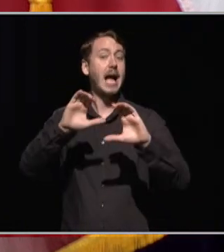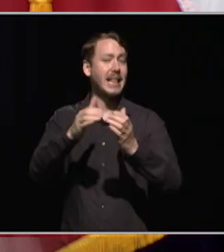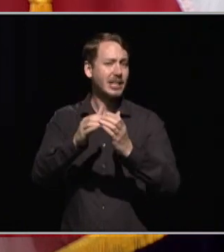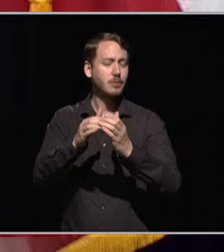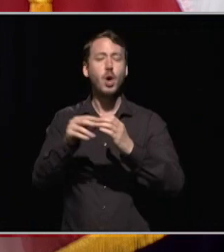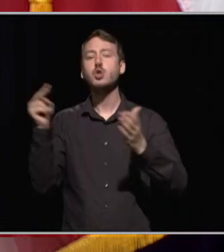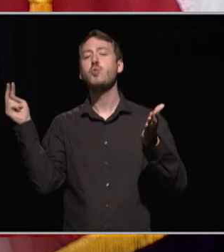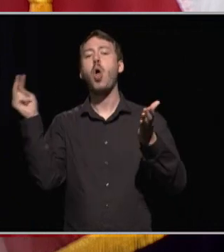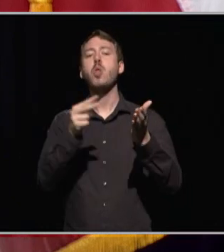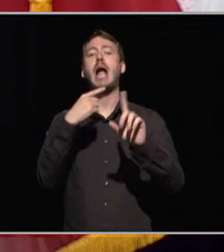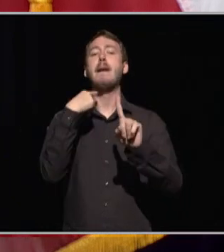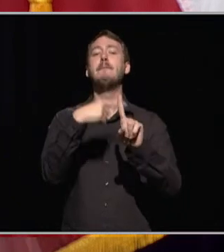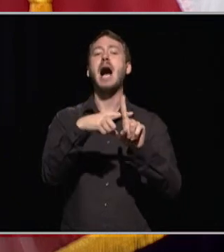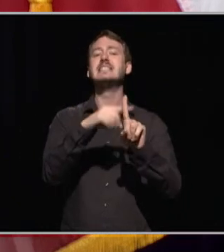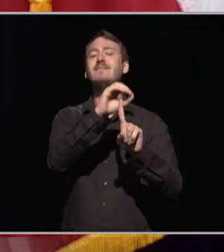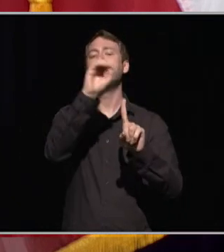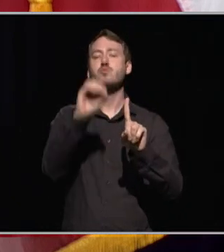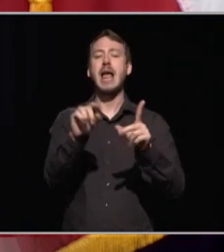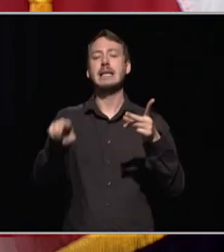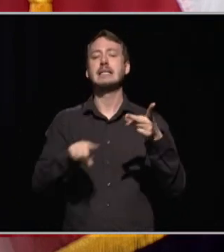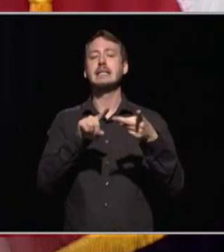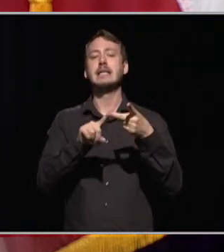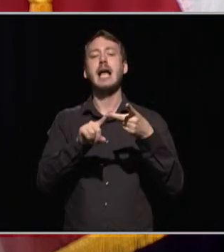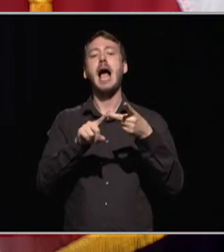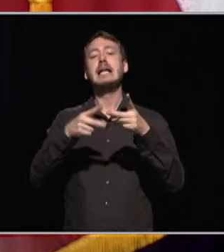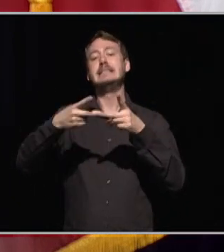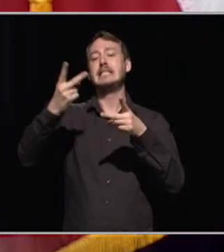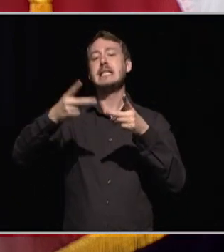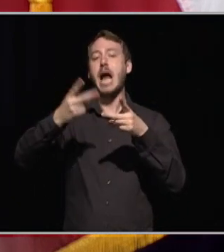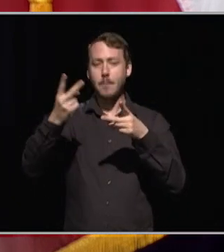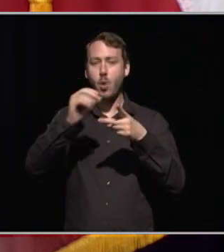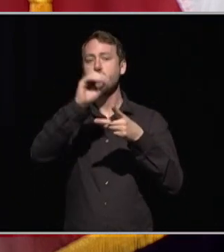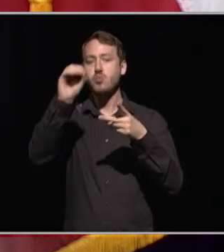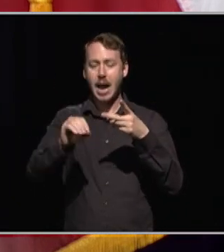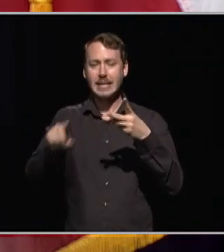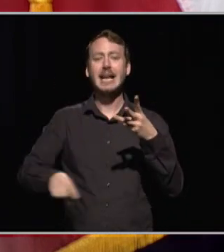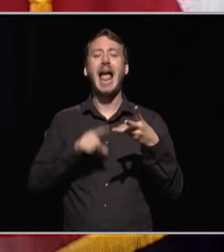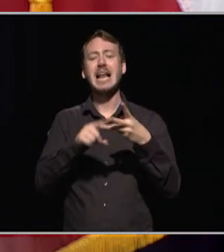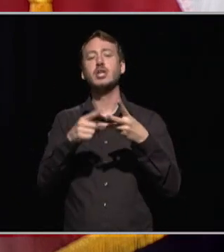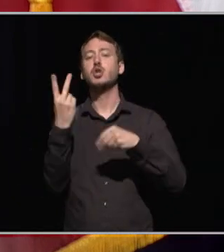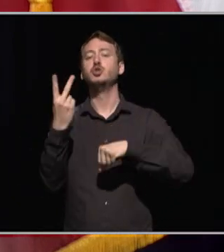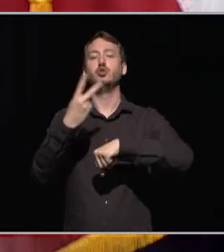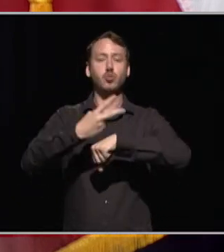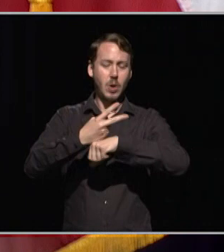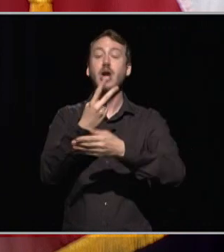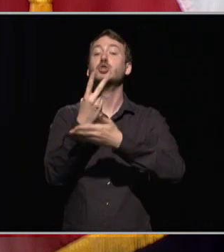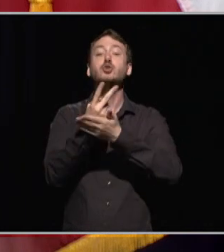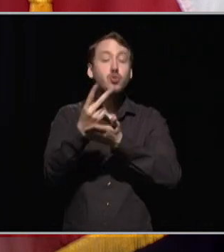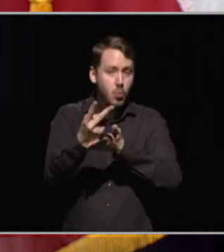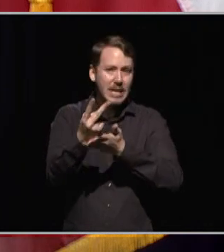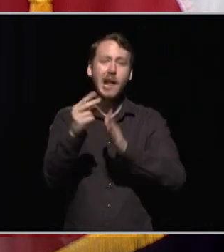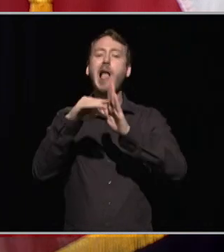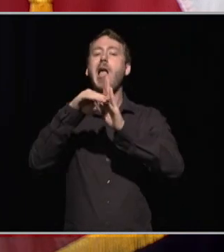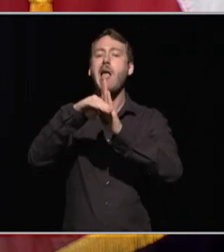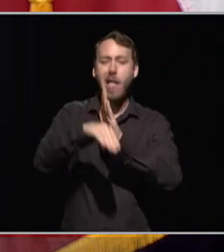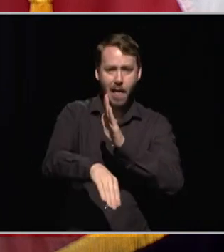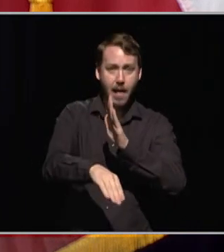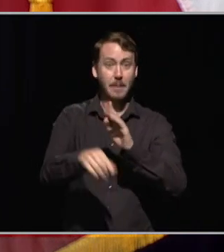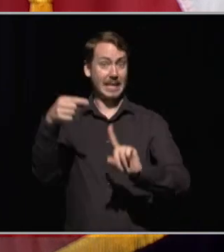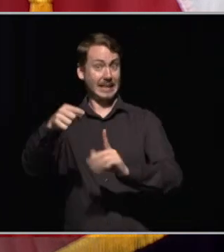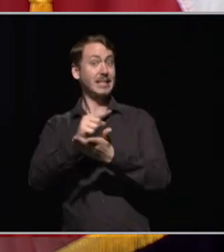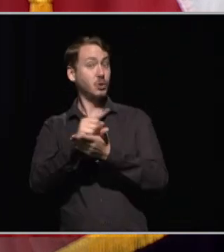at the positivity rate, the doubling rate, and the 2-week decline in cases of COVID-19. This week, the positivity rate